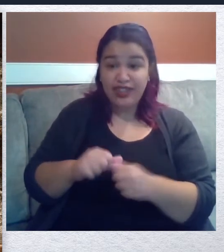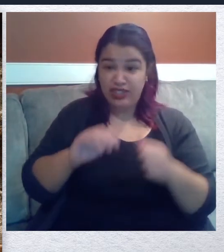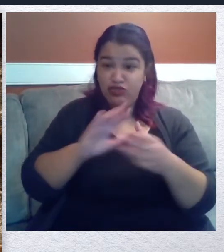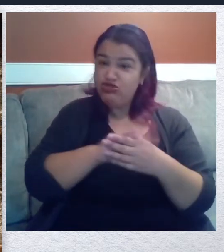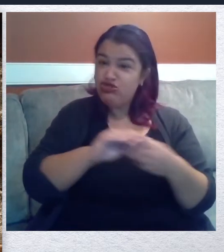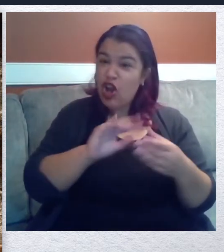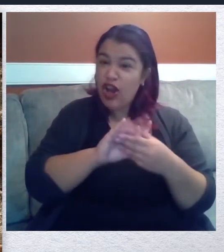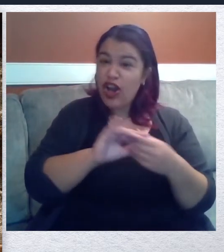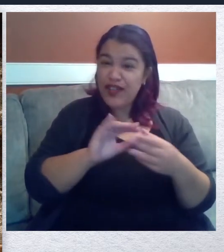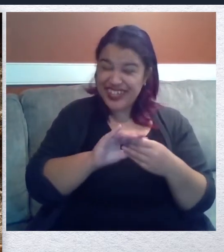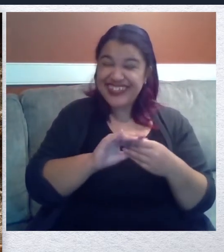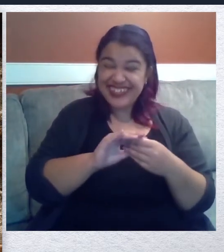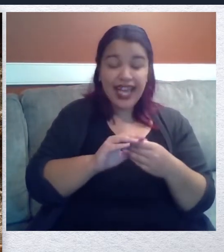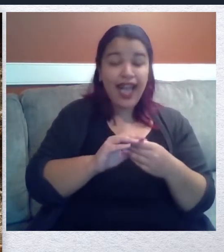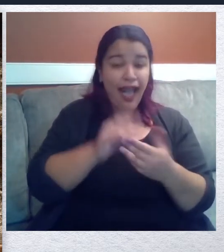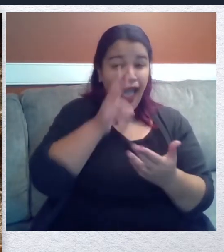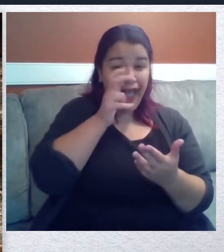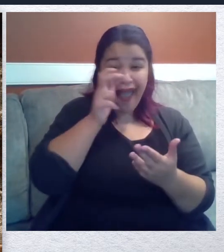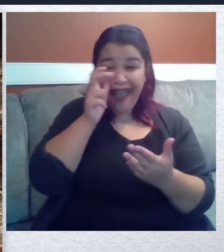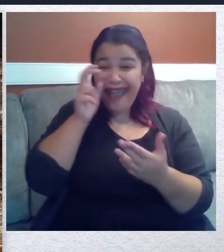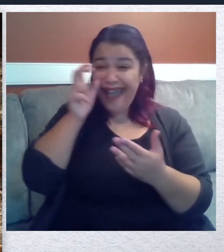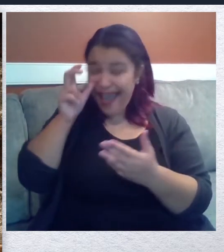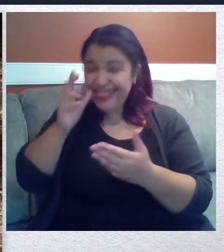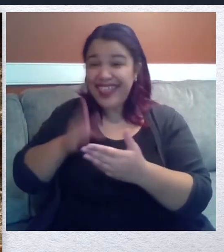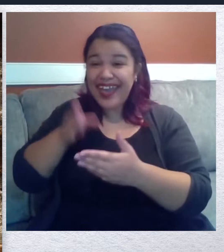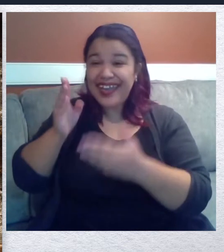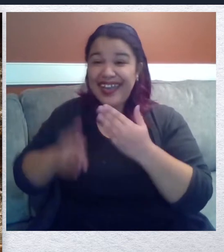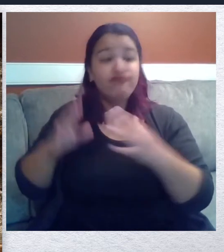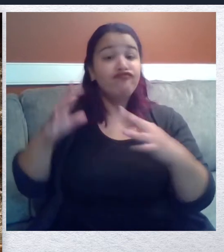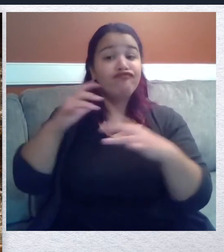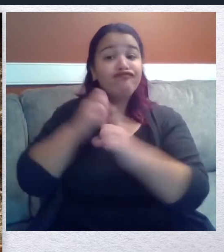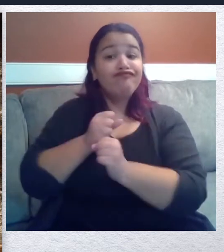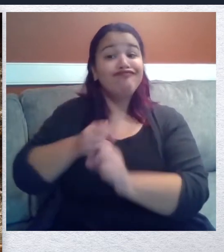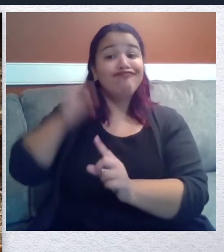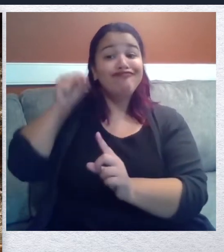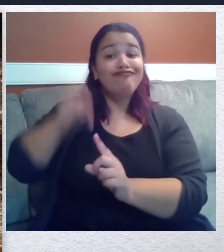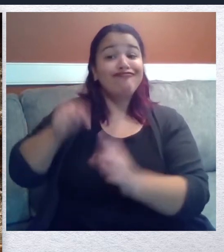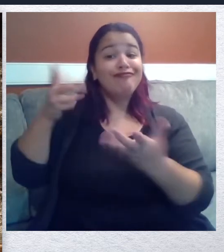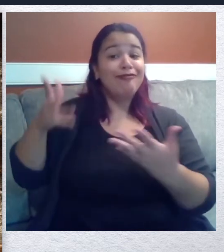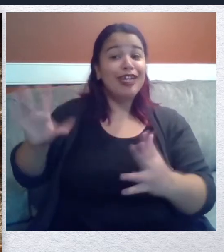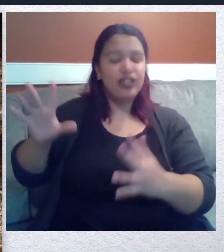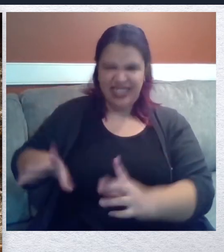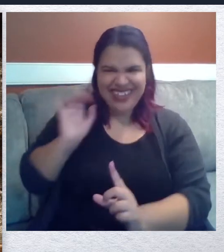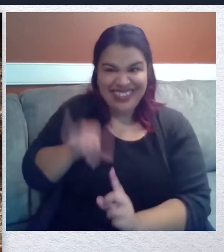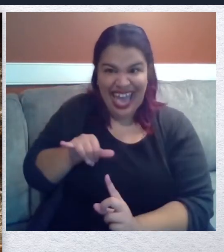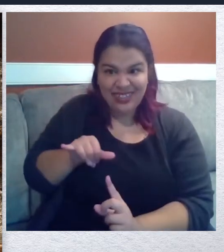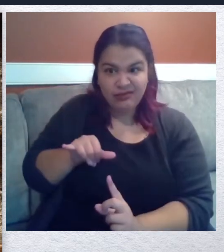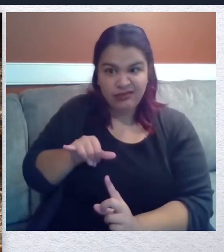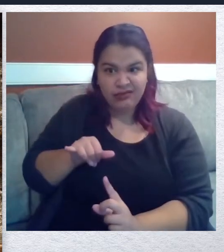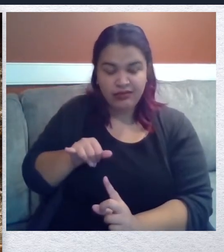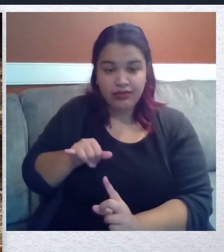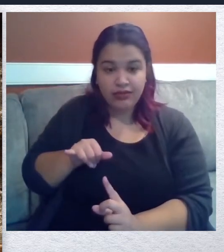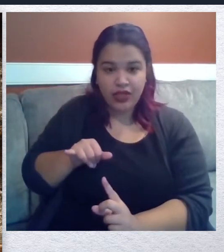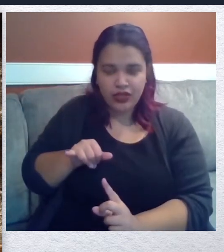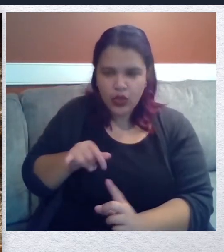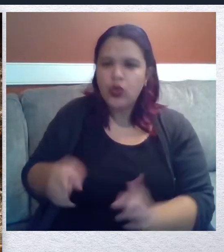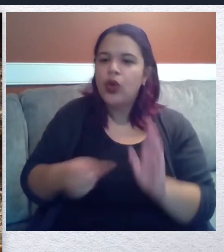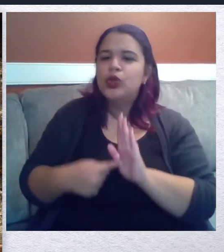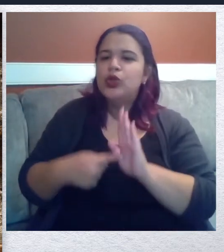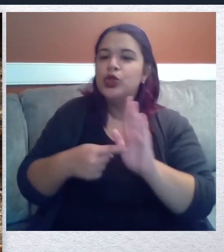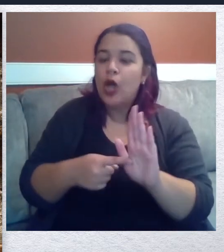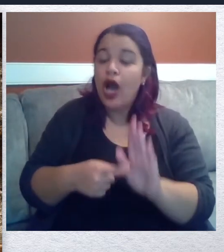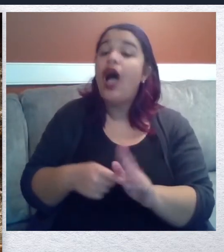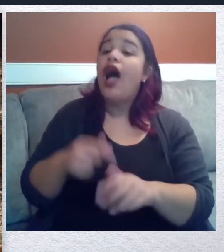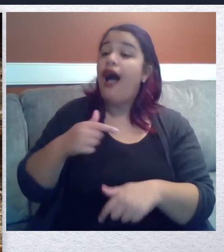to talk specifically about what you accomplished, how your actions positively impacted the organization, and any lessons you